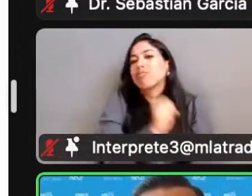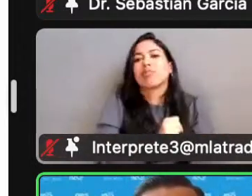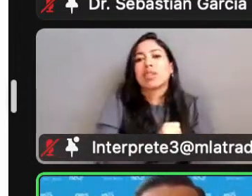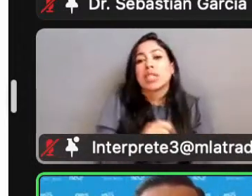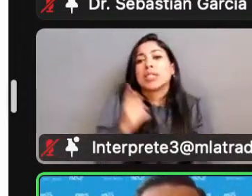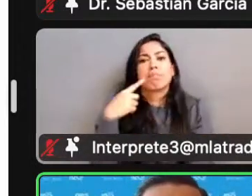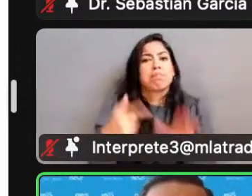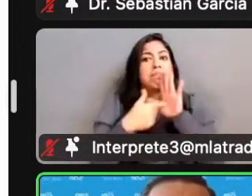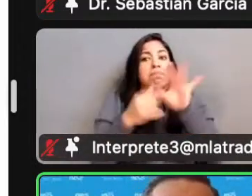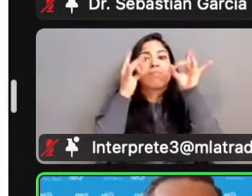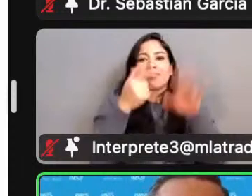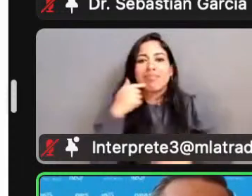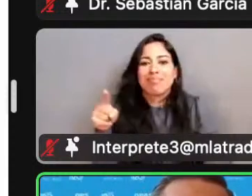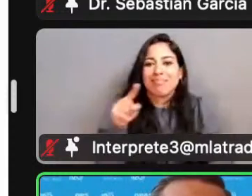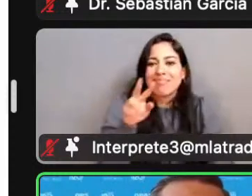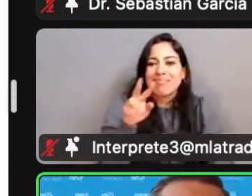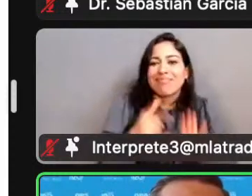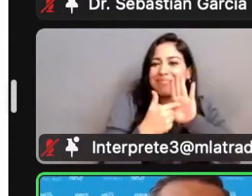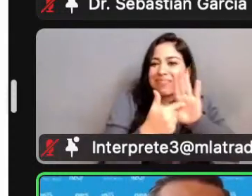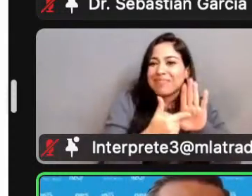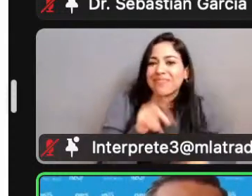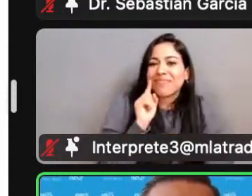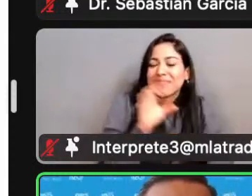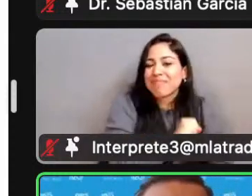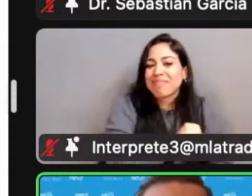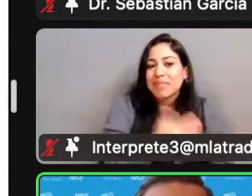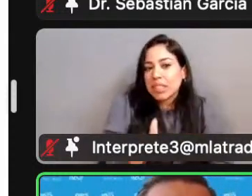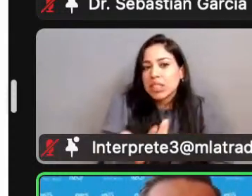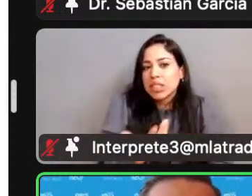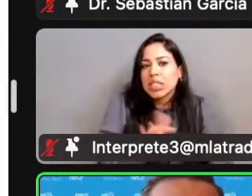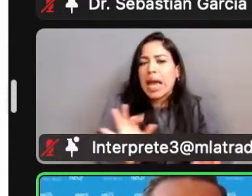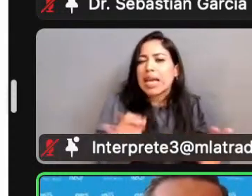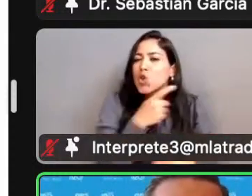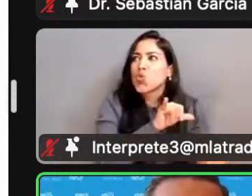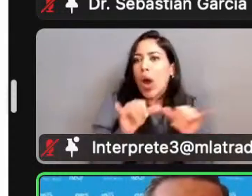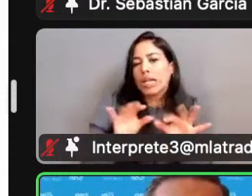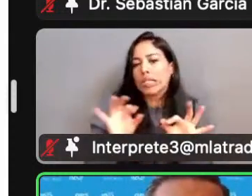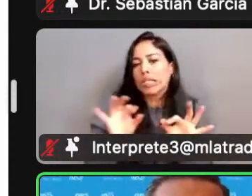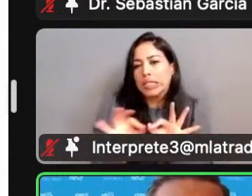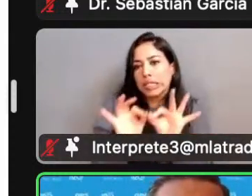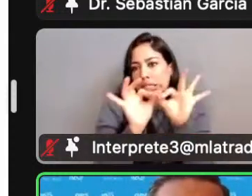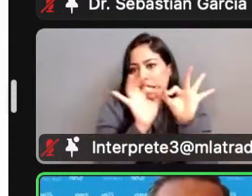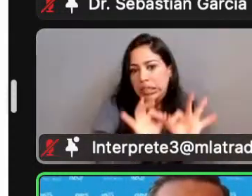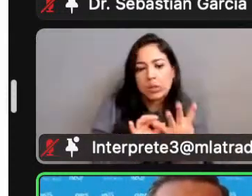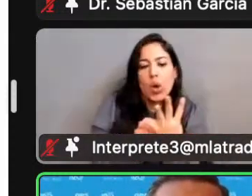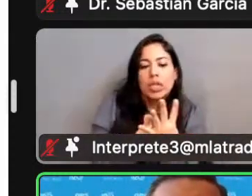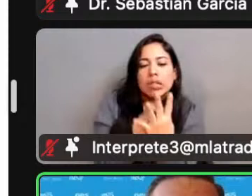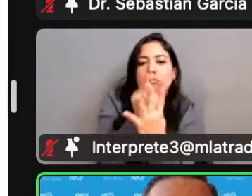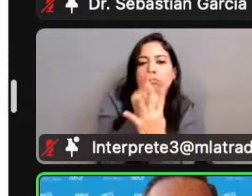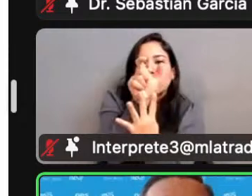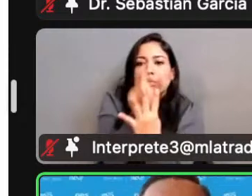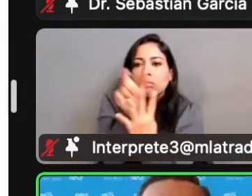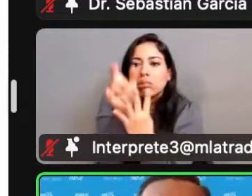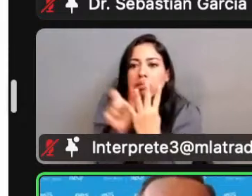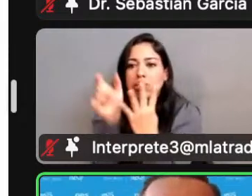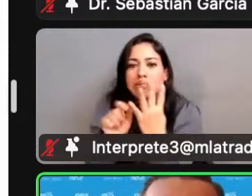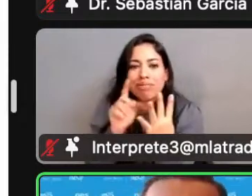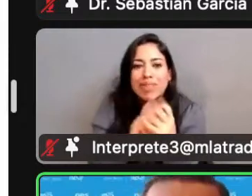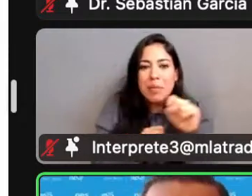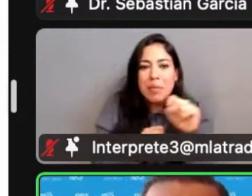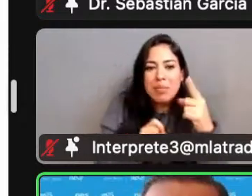has been translated in very notorious gradients that you see in a very discrete matter in four